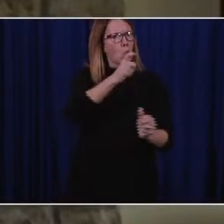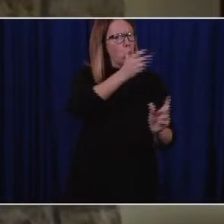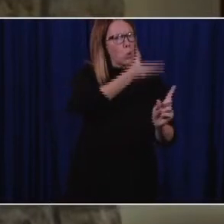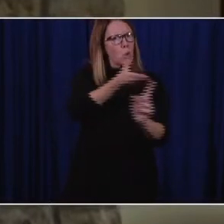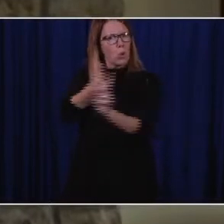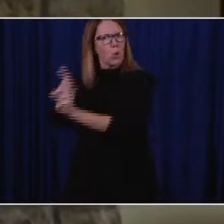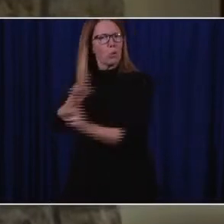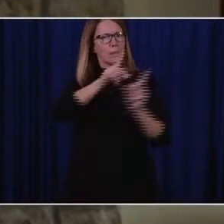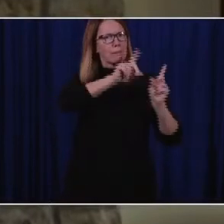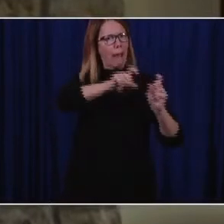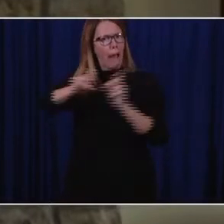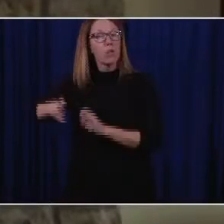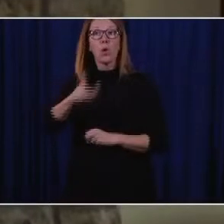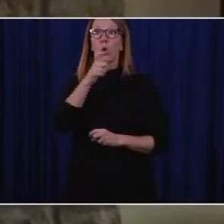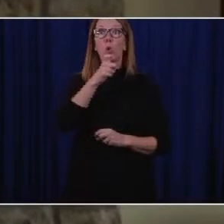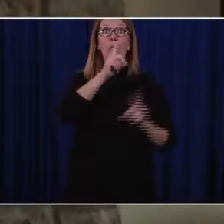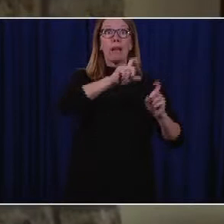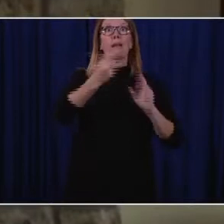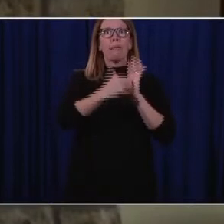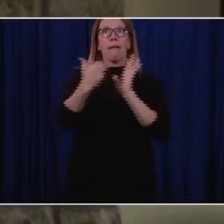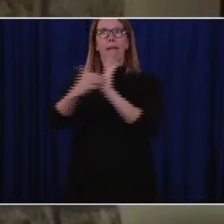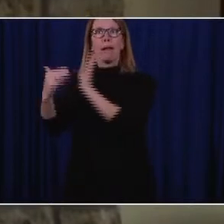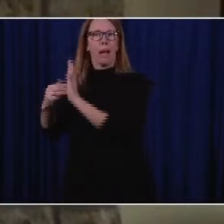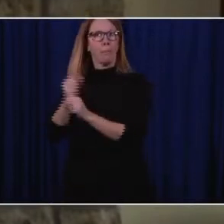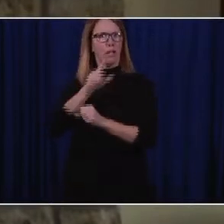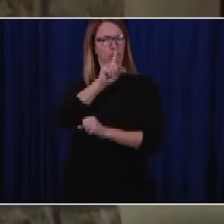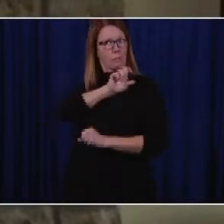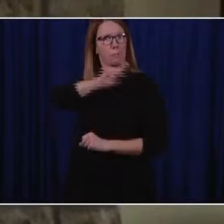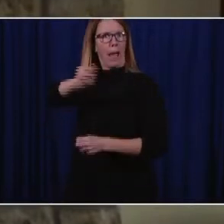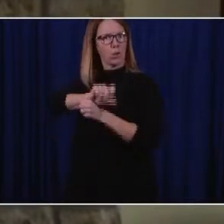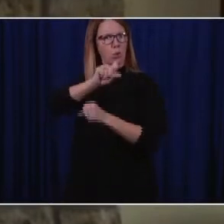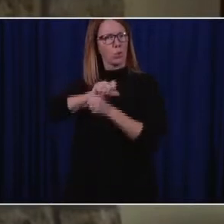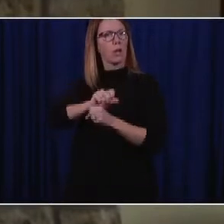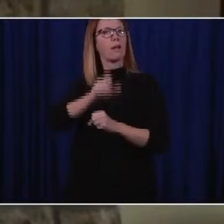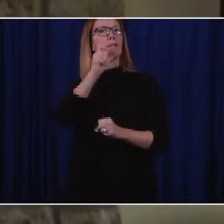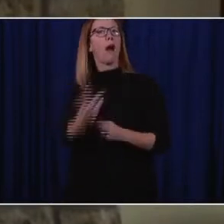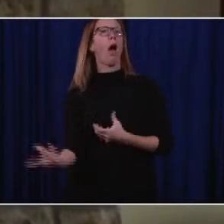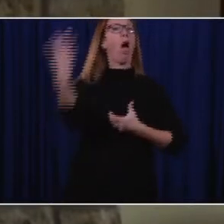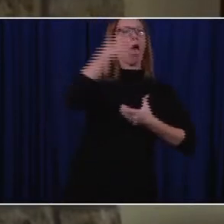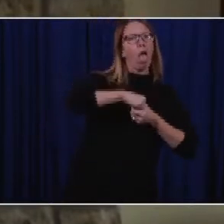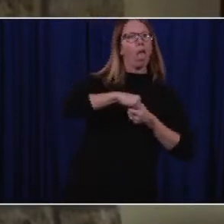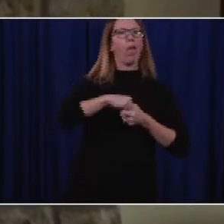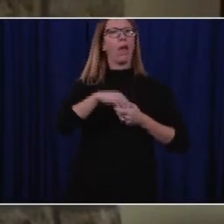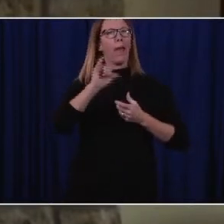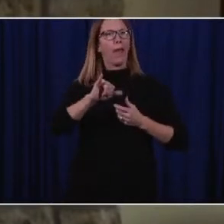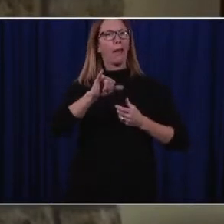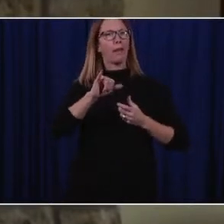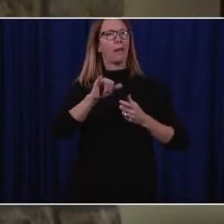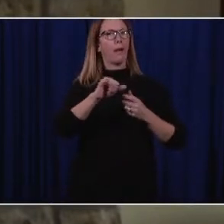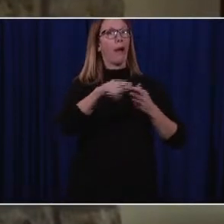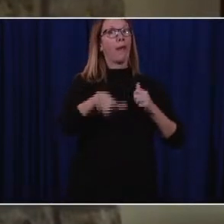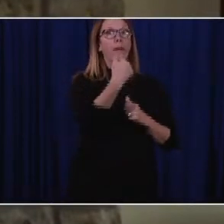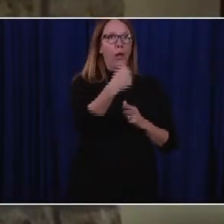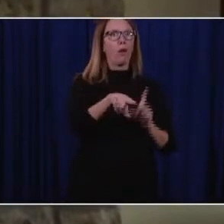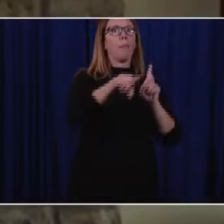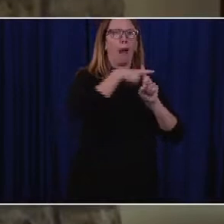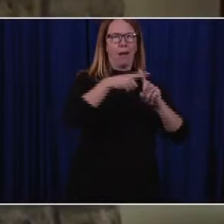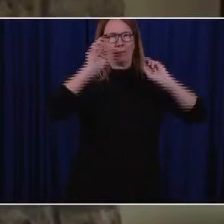tested again and again and again to see if they can re-enter the workplace doesn't go down as another positive